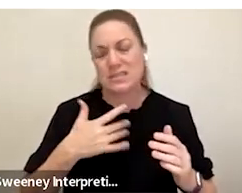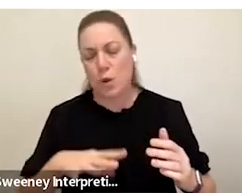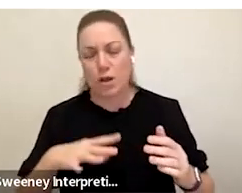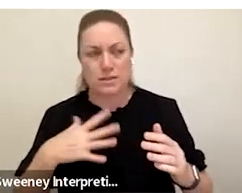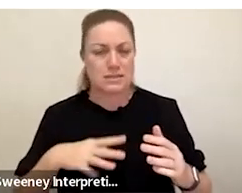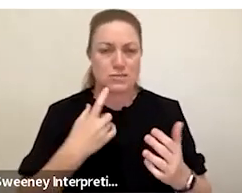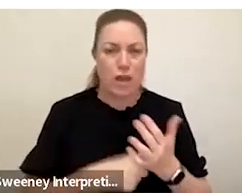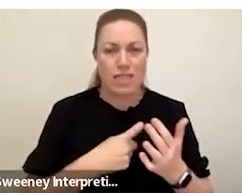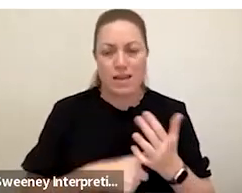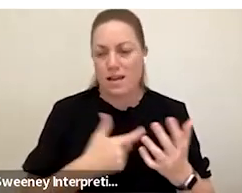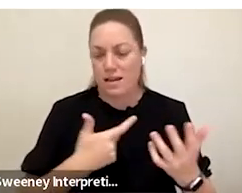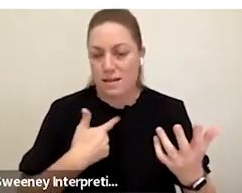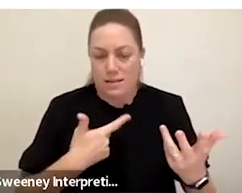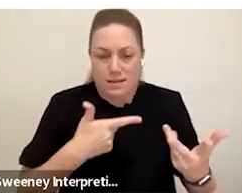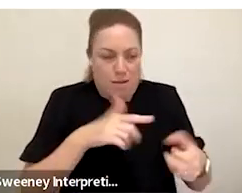guess, localized